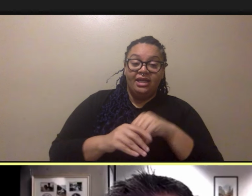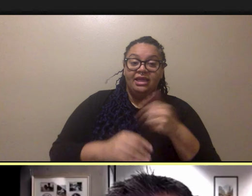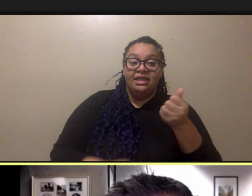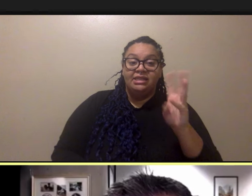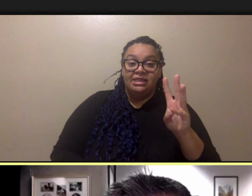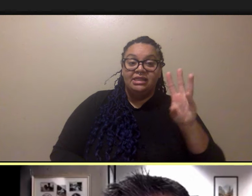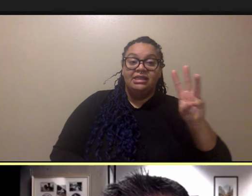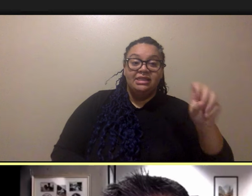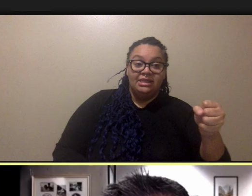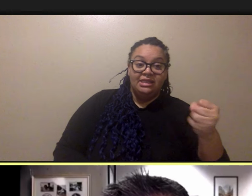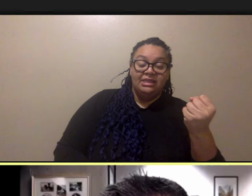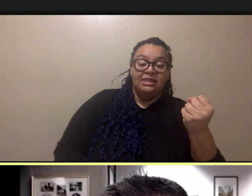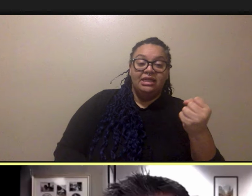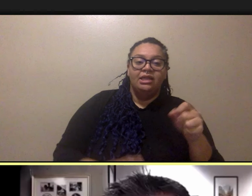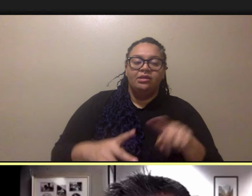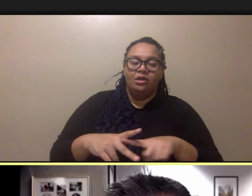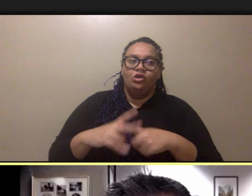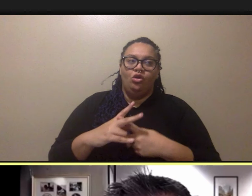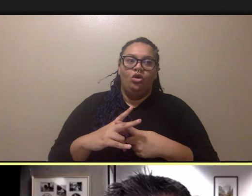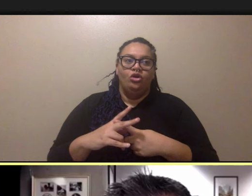more slaves started to